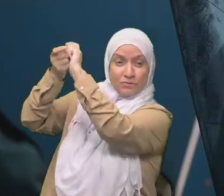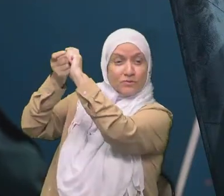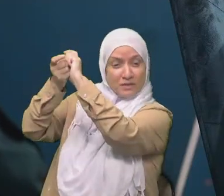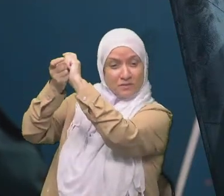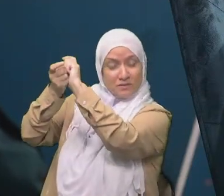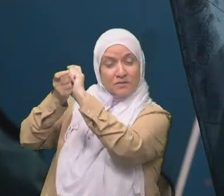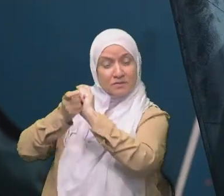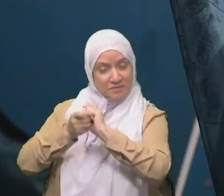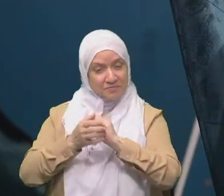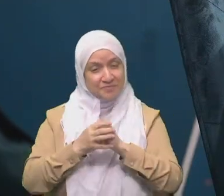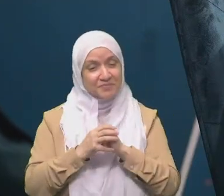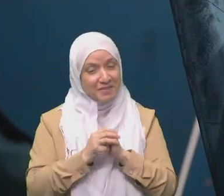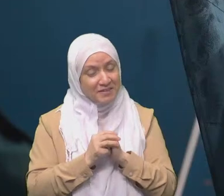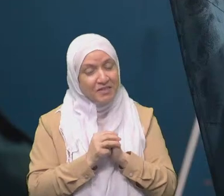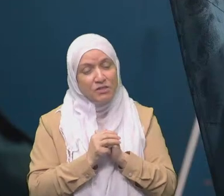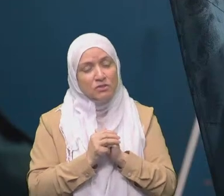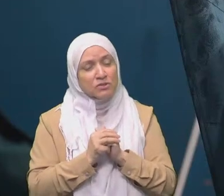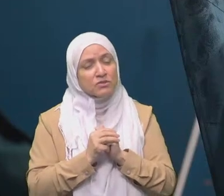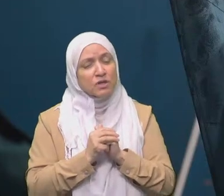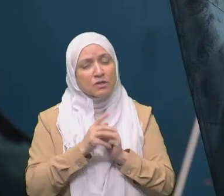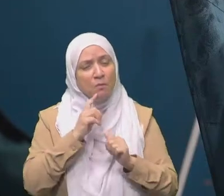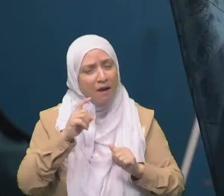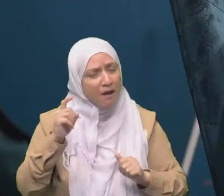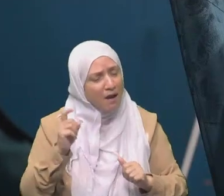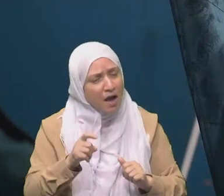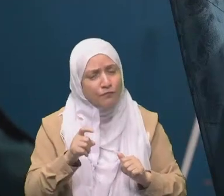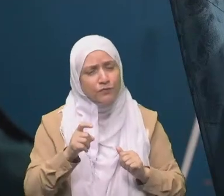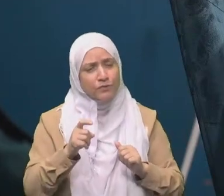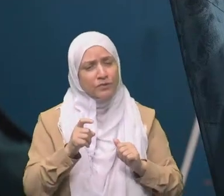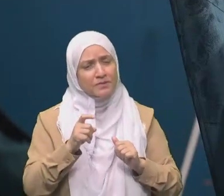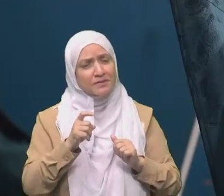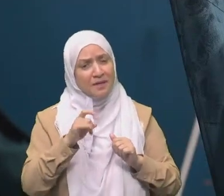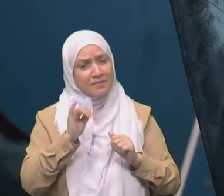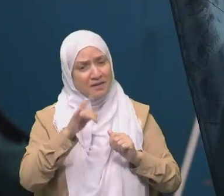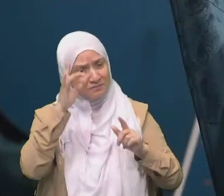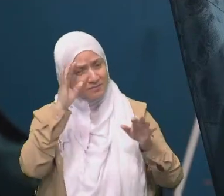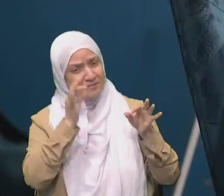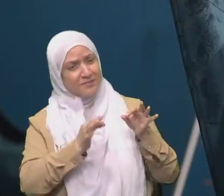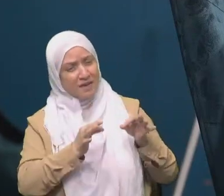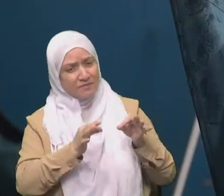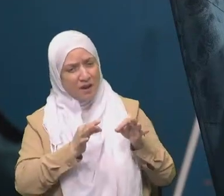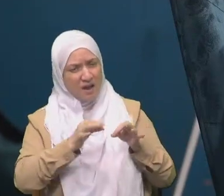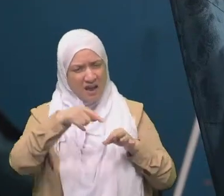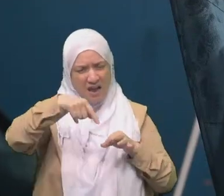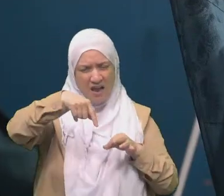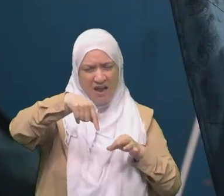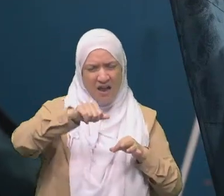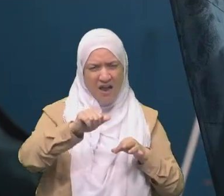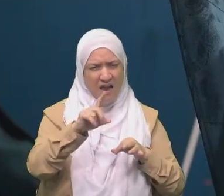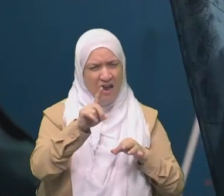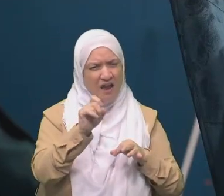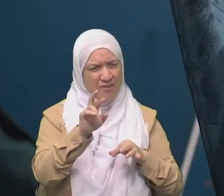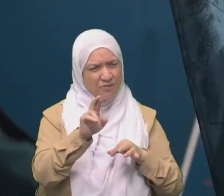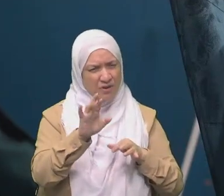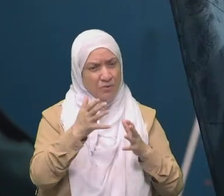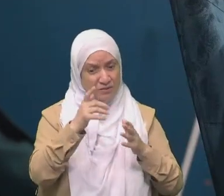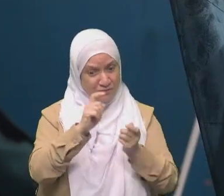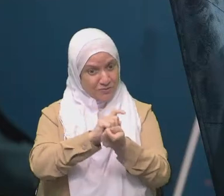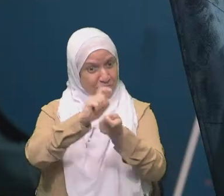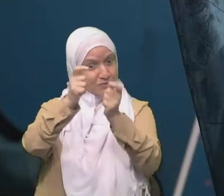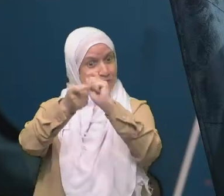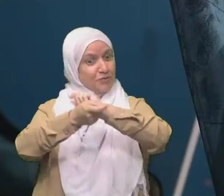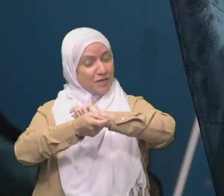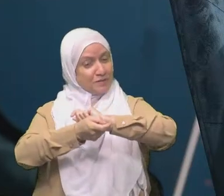change because of another qadr. And he says this is one of the most important things people need to understand. Just making a dua does not